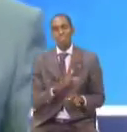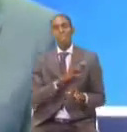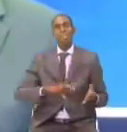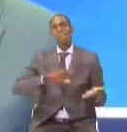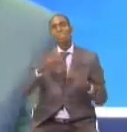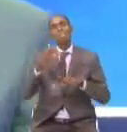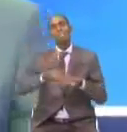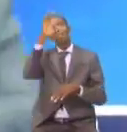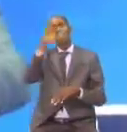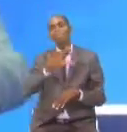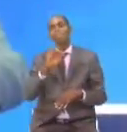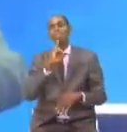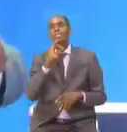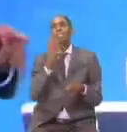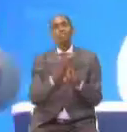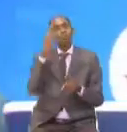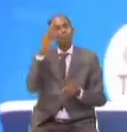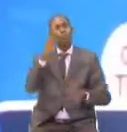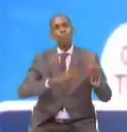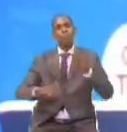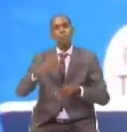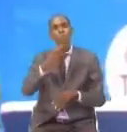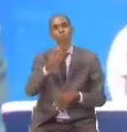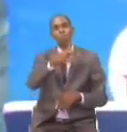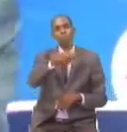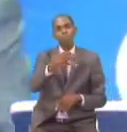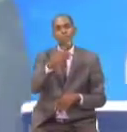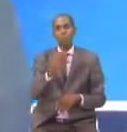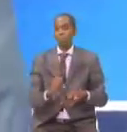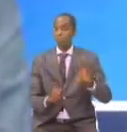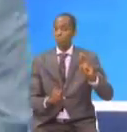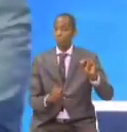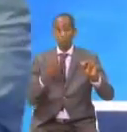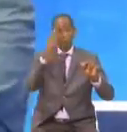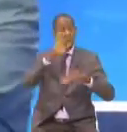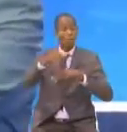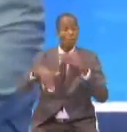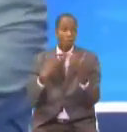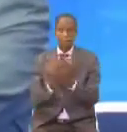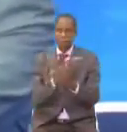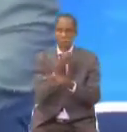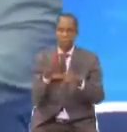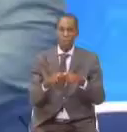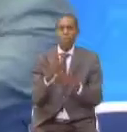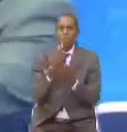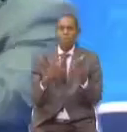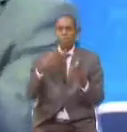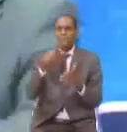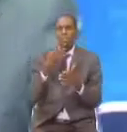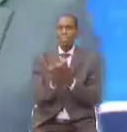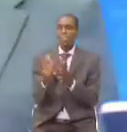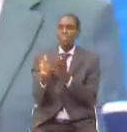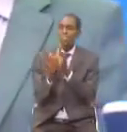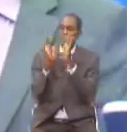is only for the Jews. No, all nations. They say Christianity is only for the